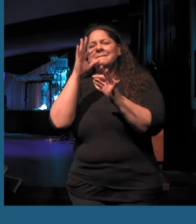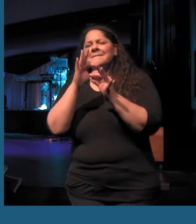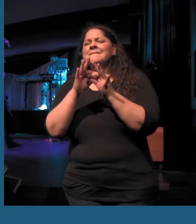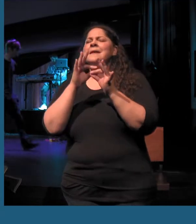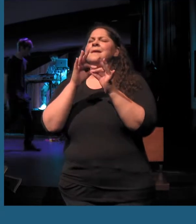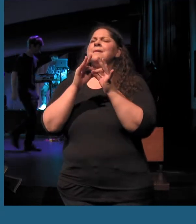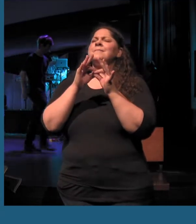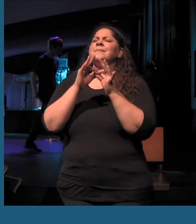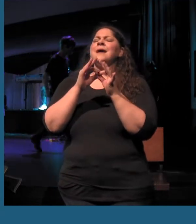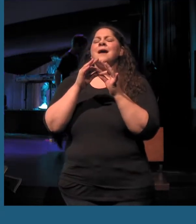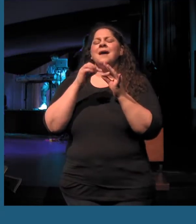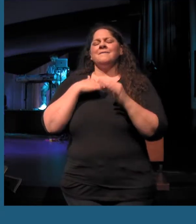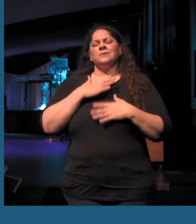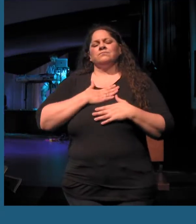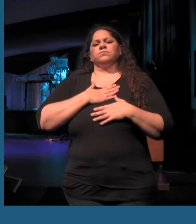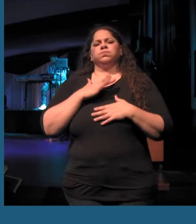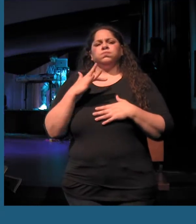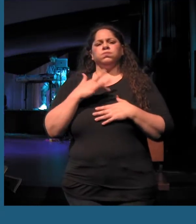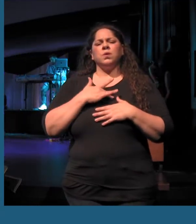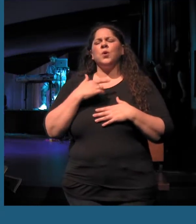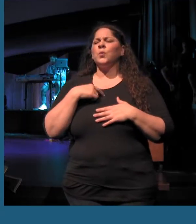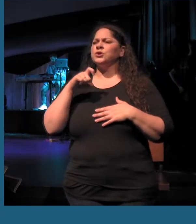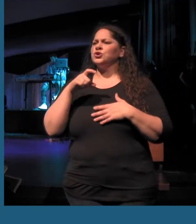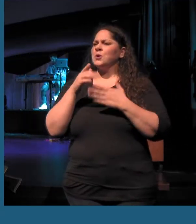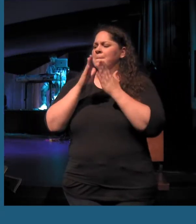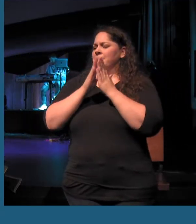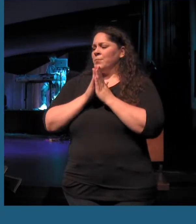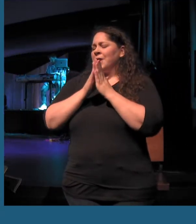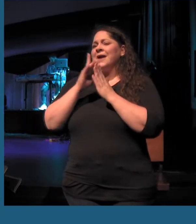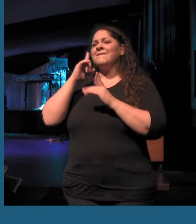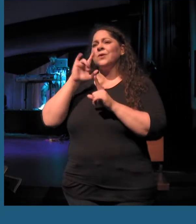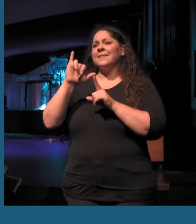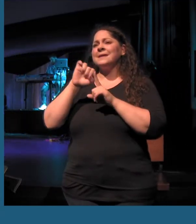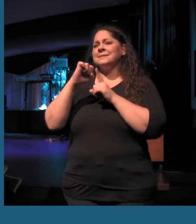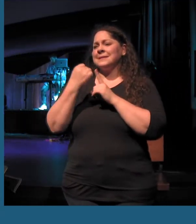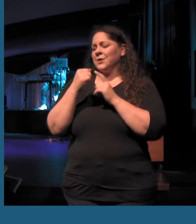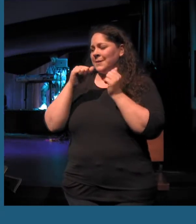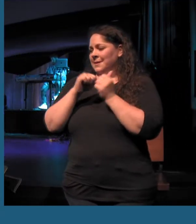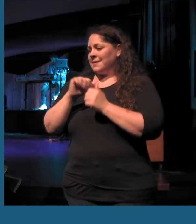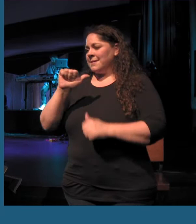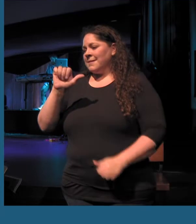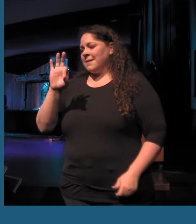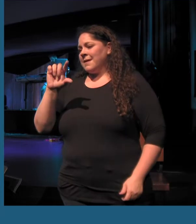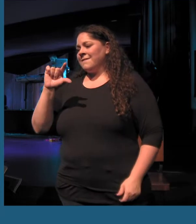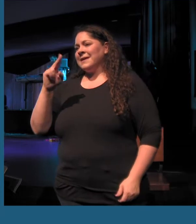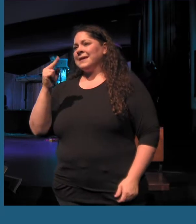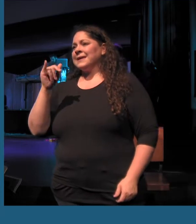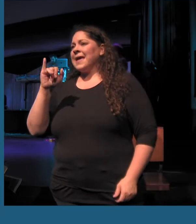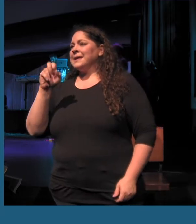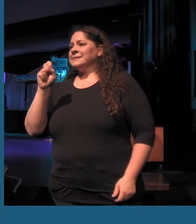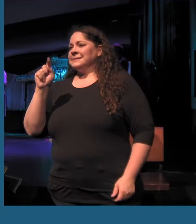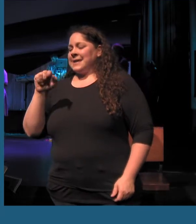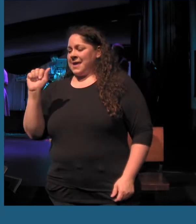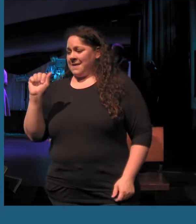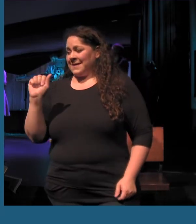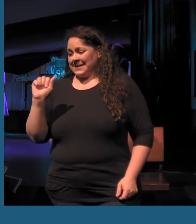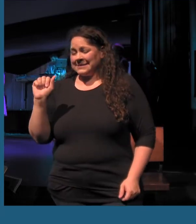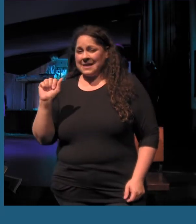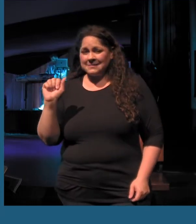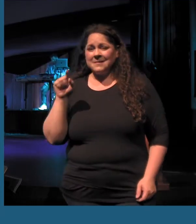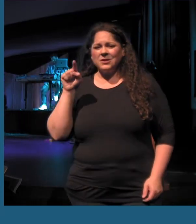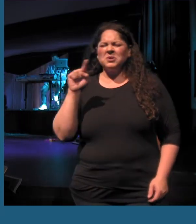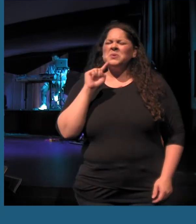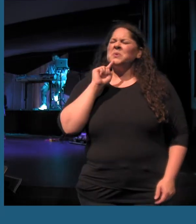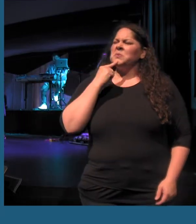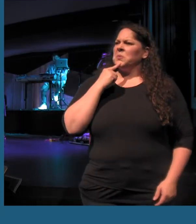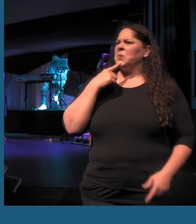of faith, I feel in my heart to take some time to pray for the situations going on in Afghanistan. Very serious